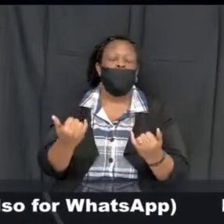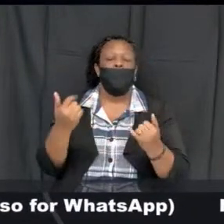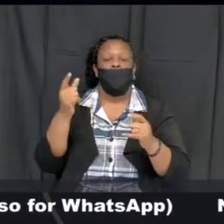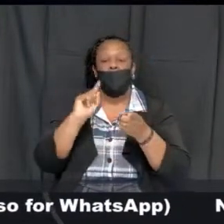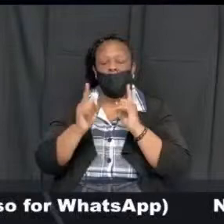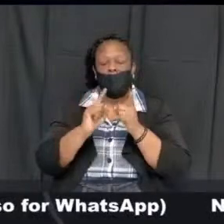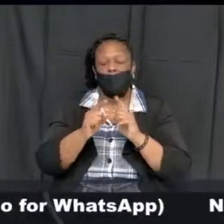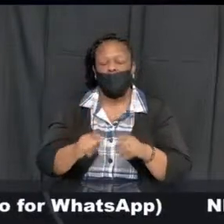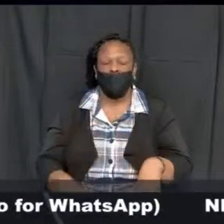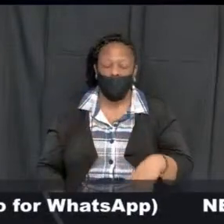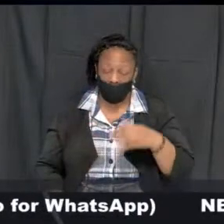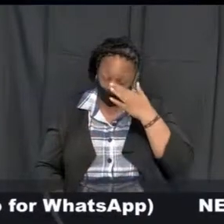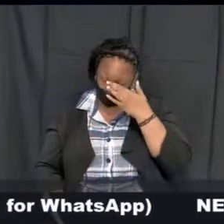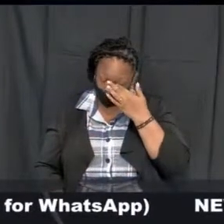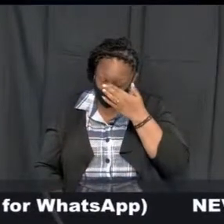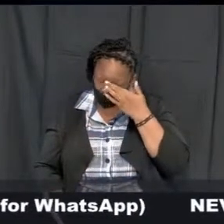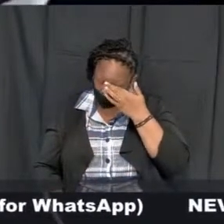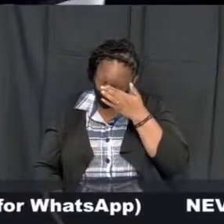his presentation.